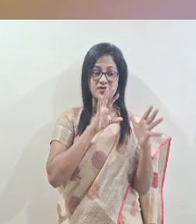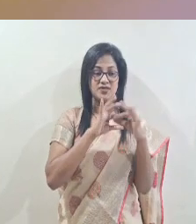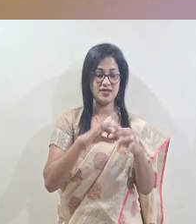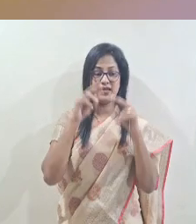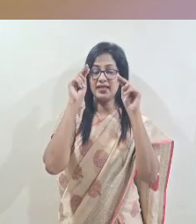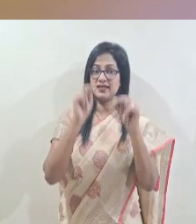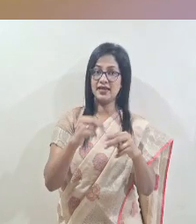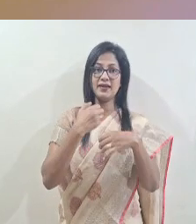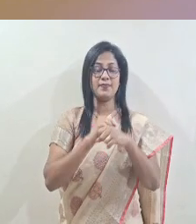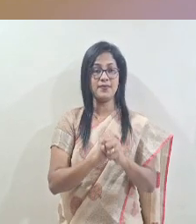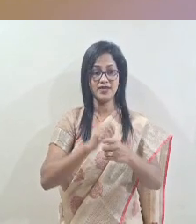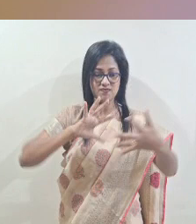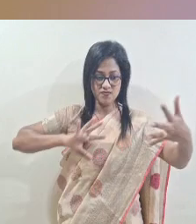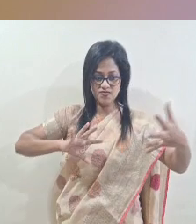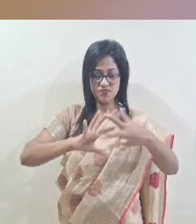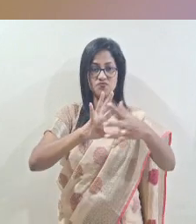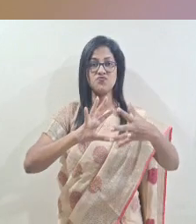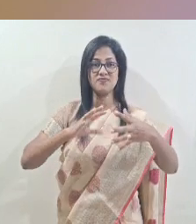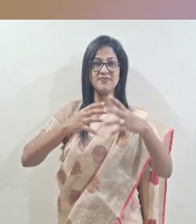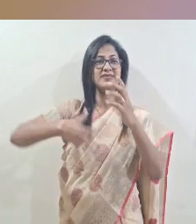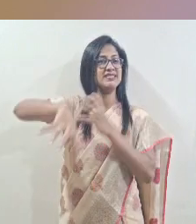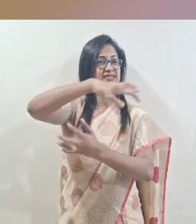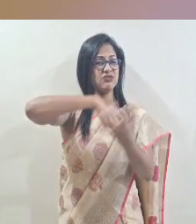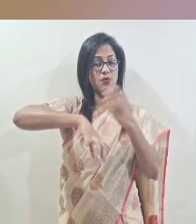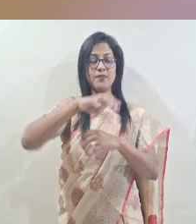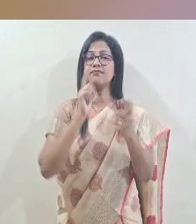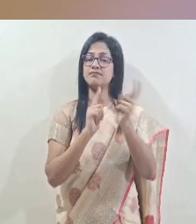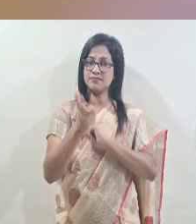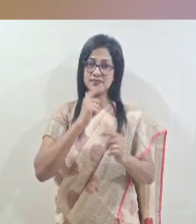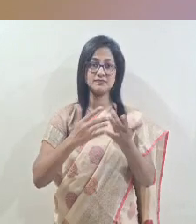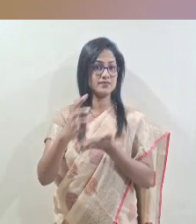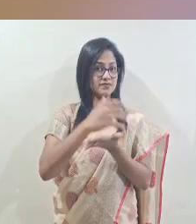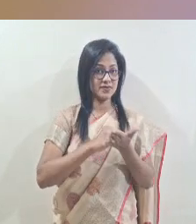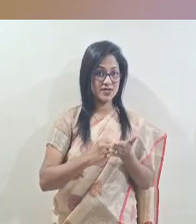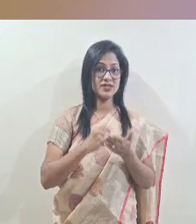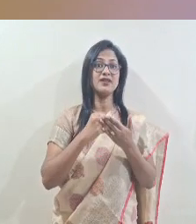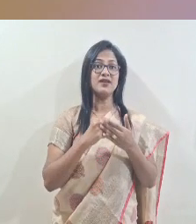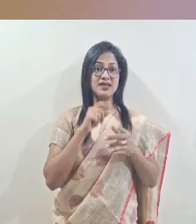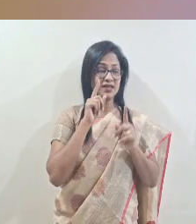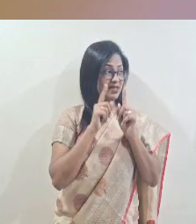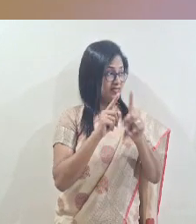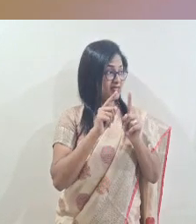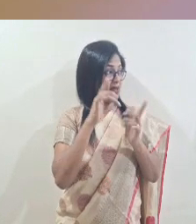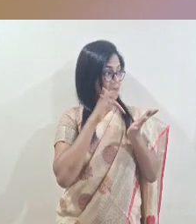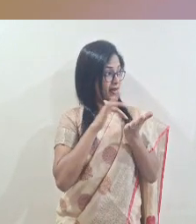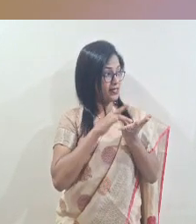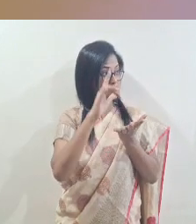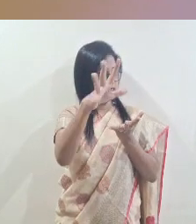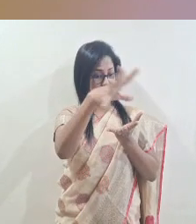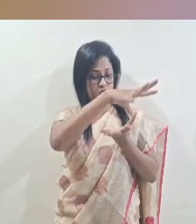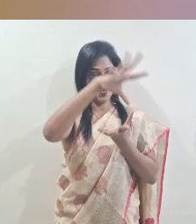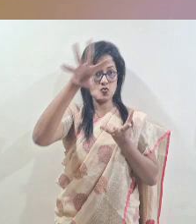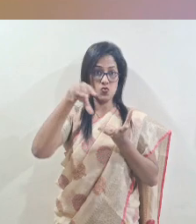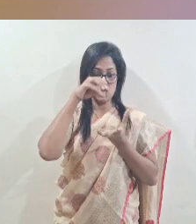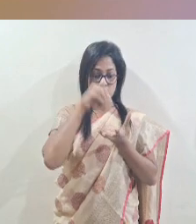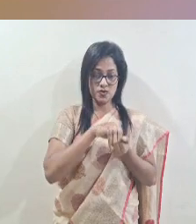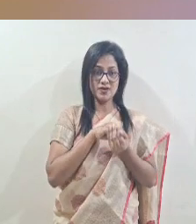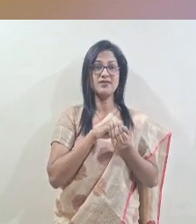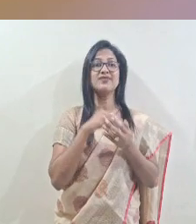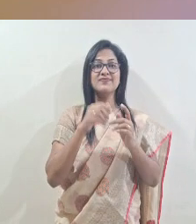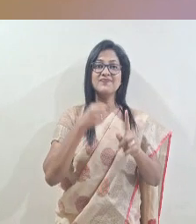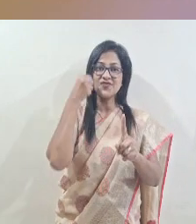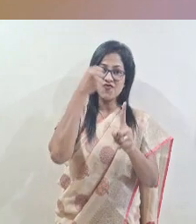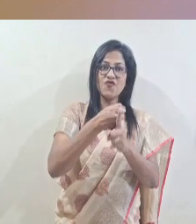develop a consolidating complex logistic data. We have to take it on a single platform, and we should emphasize